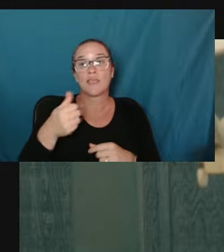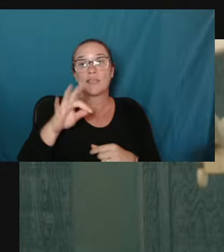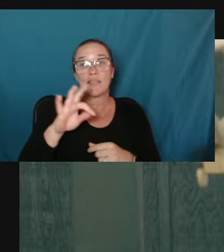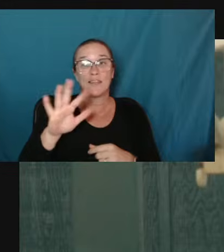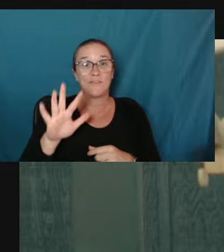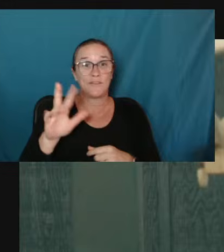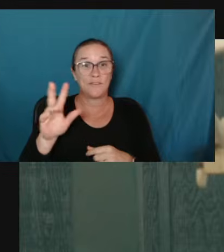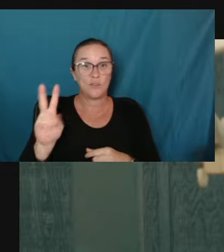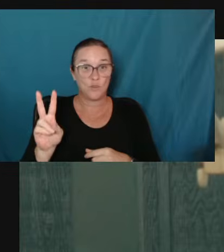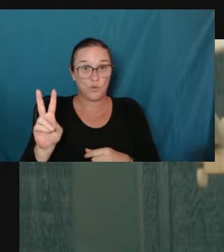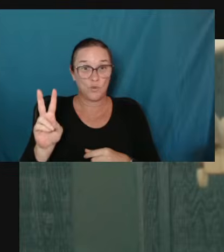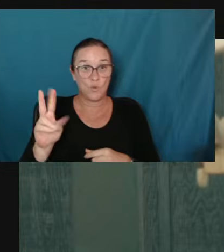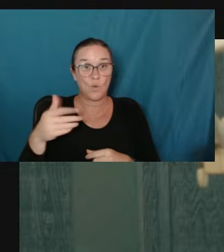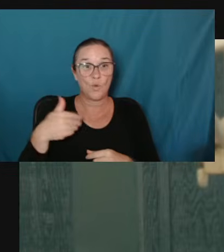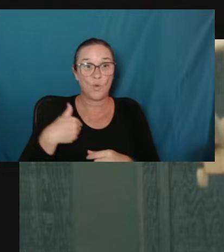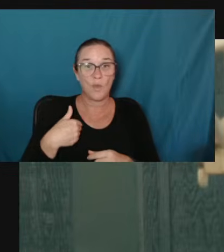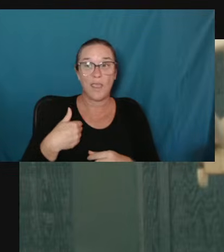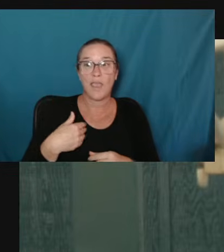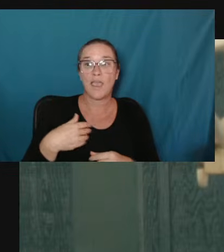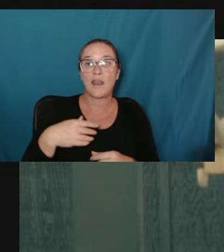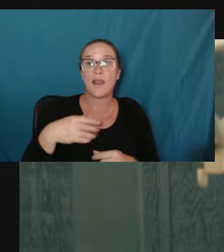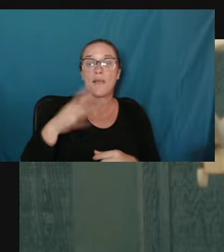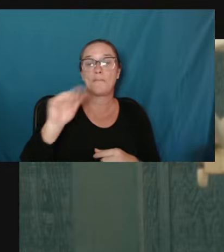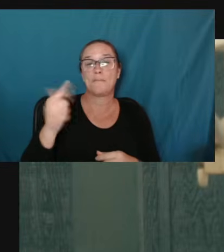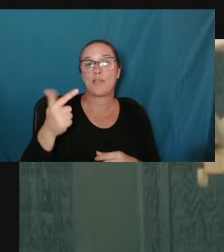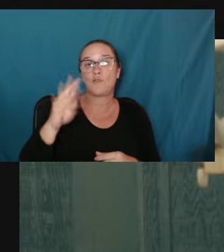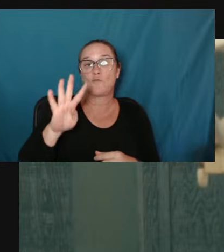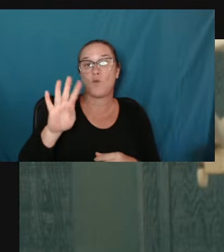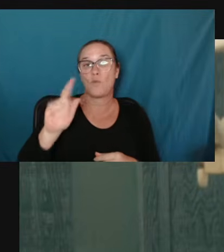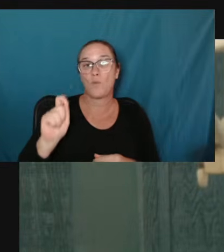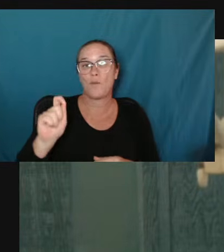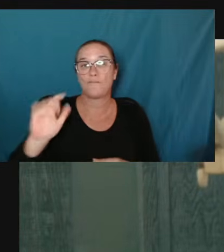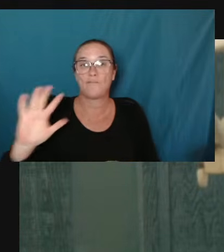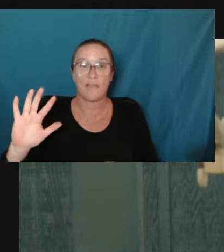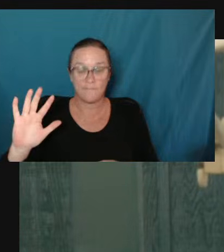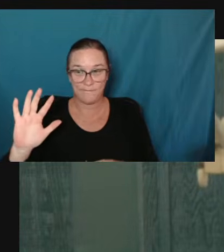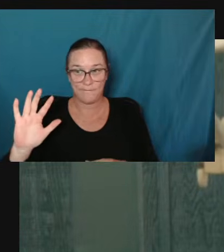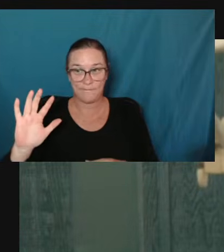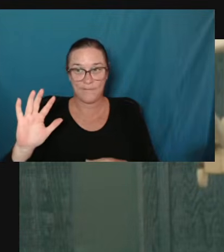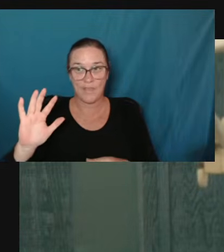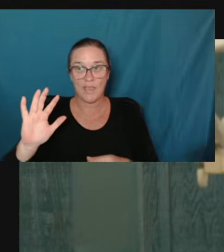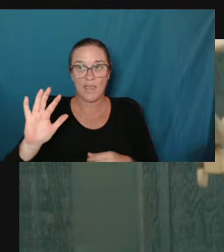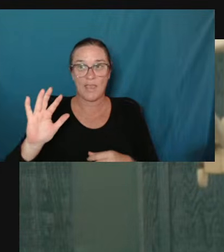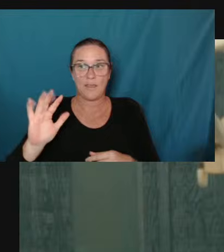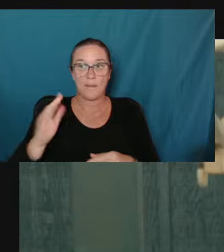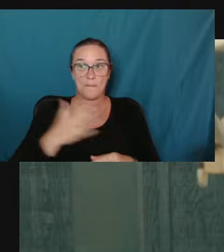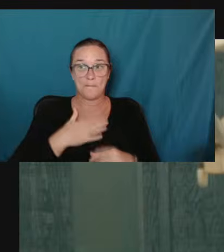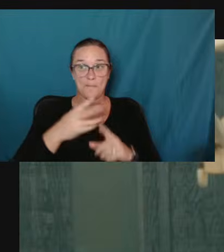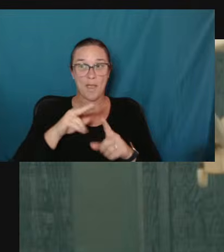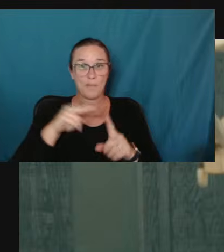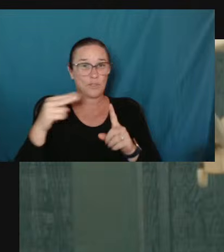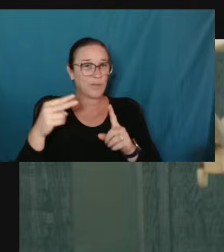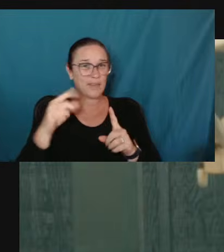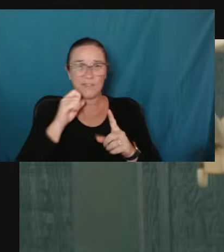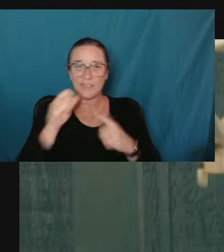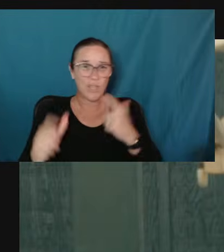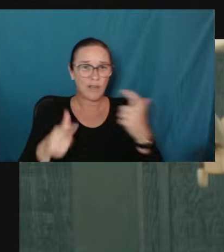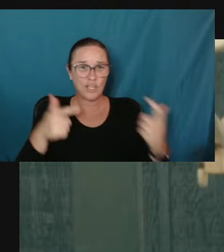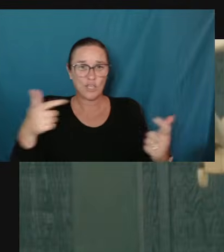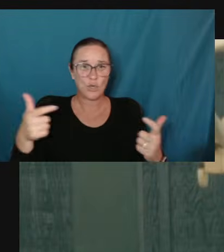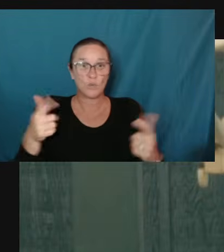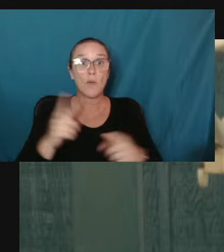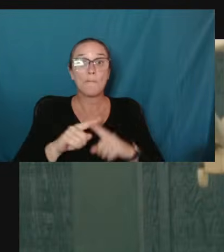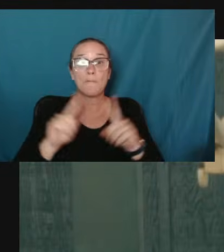had a 4.5, magnitude 4.5. That, in my perspective, is not that large.